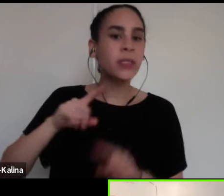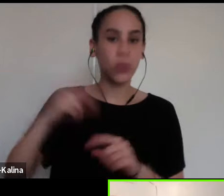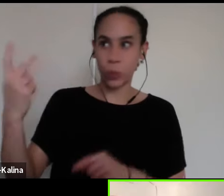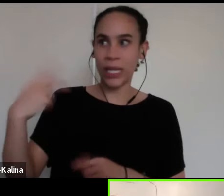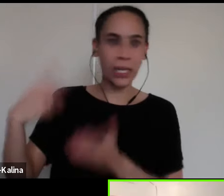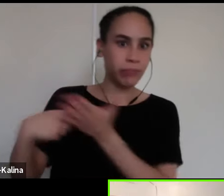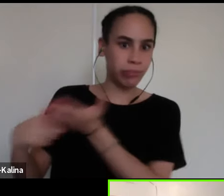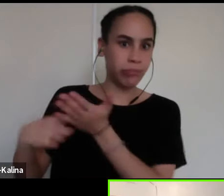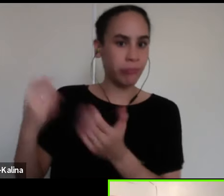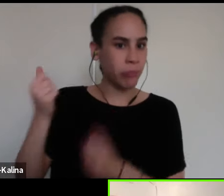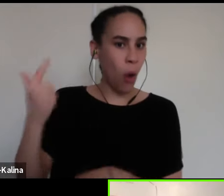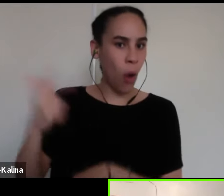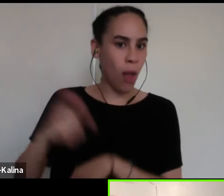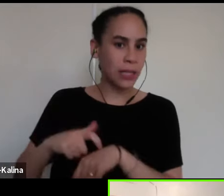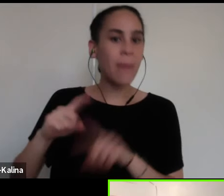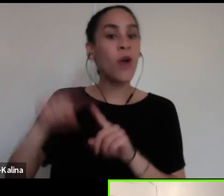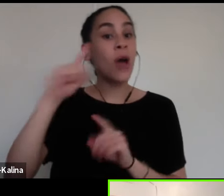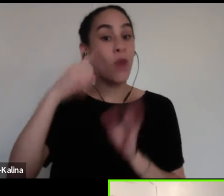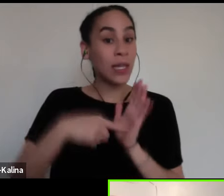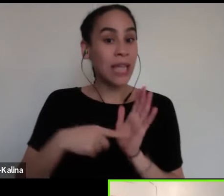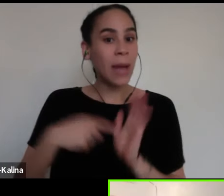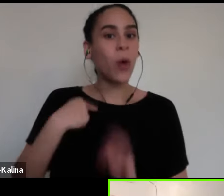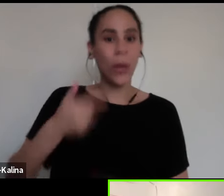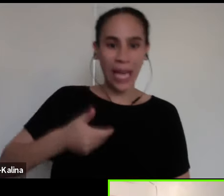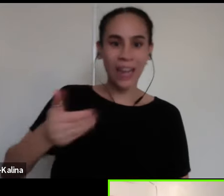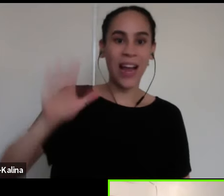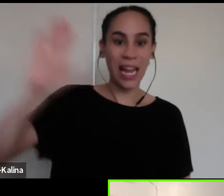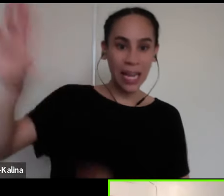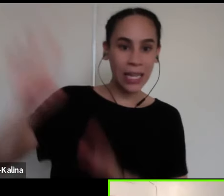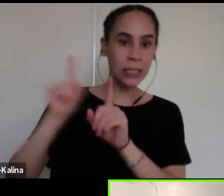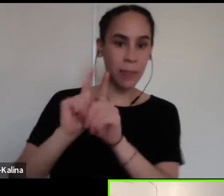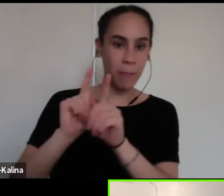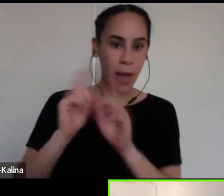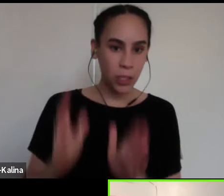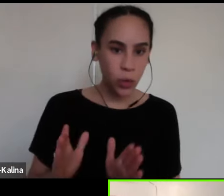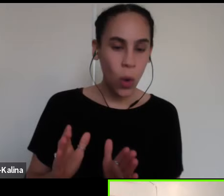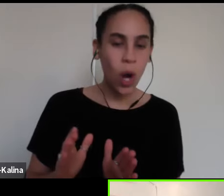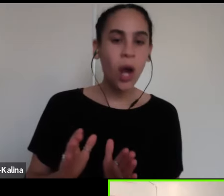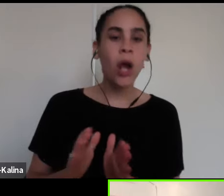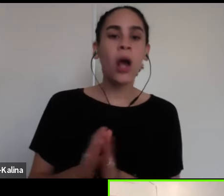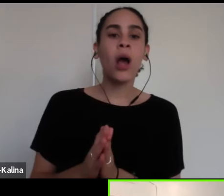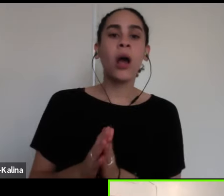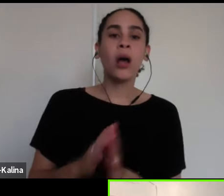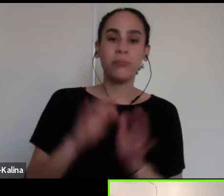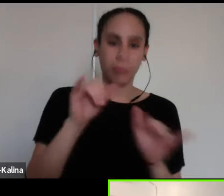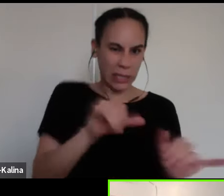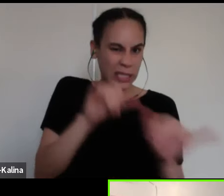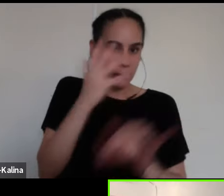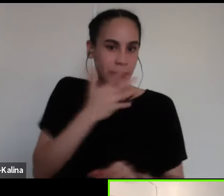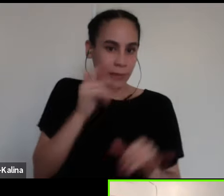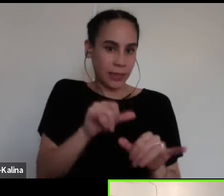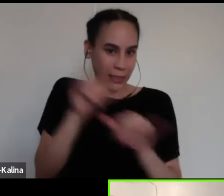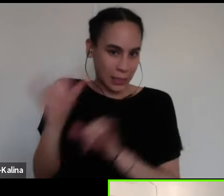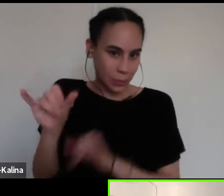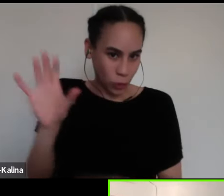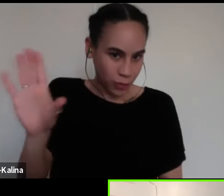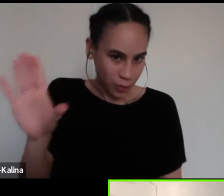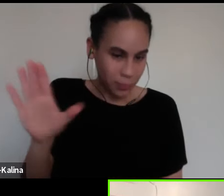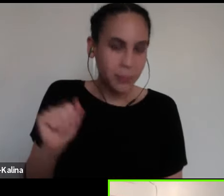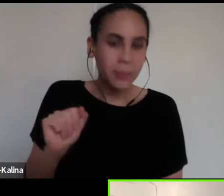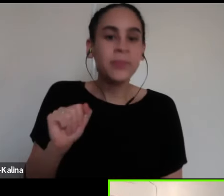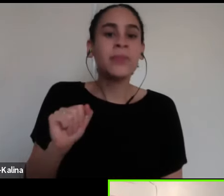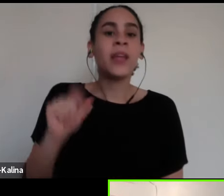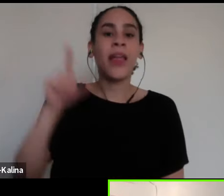instance, we had invited some of his mentors who were of a similar ilk, and they were bringing